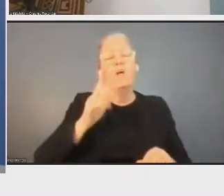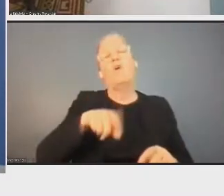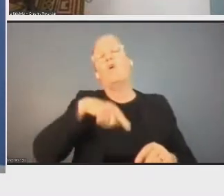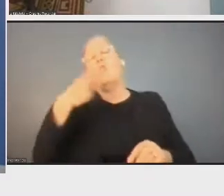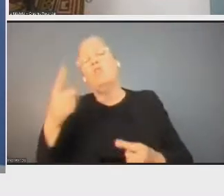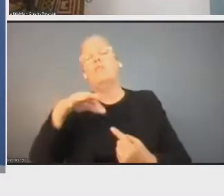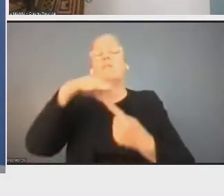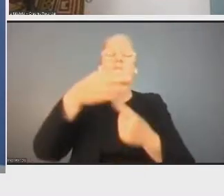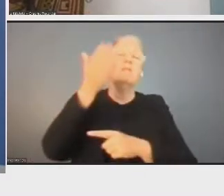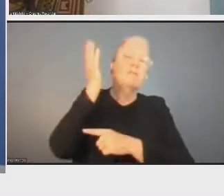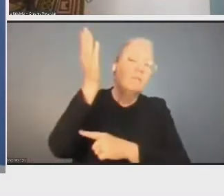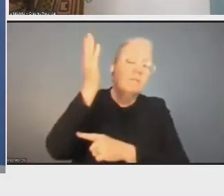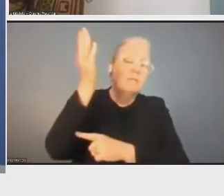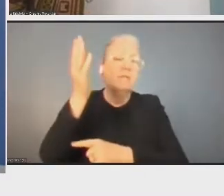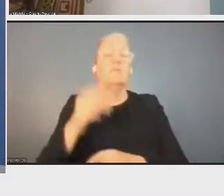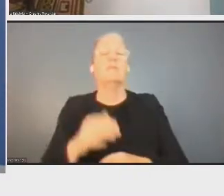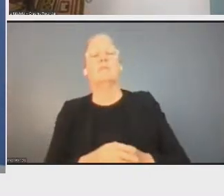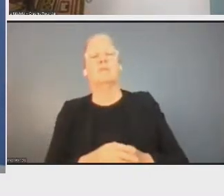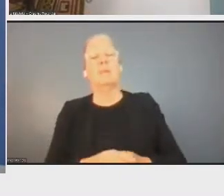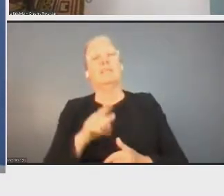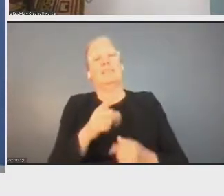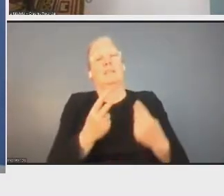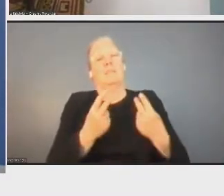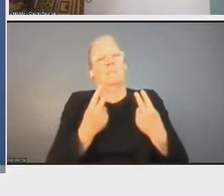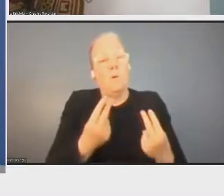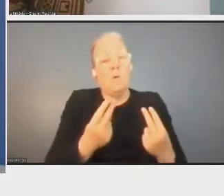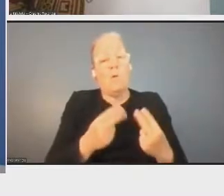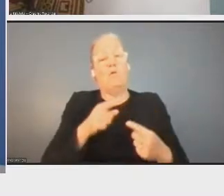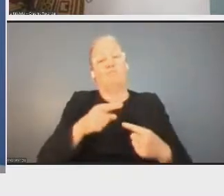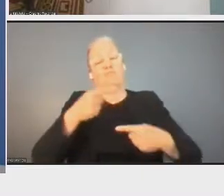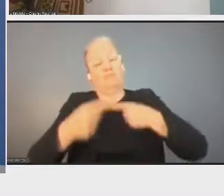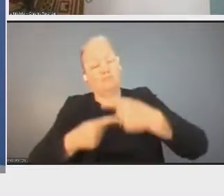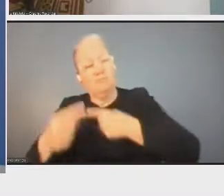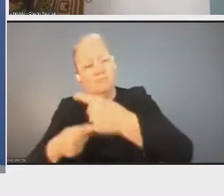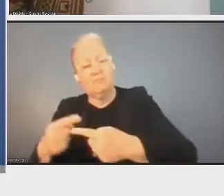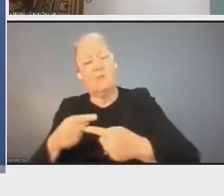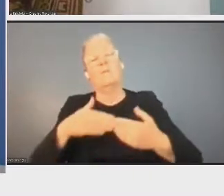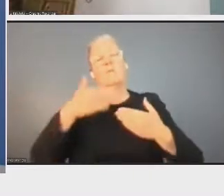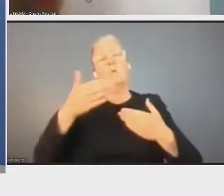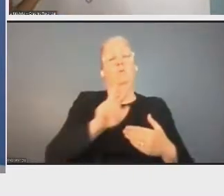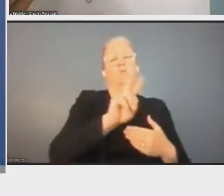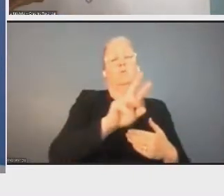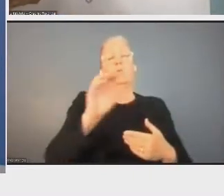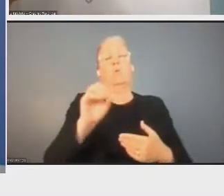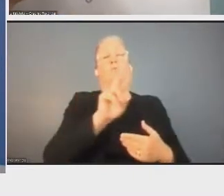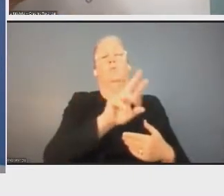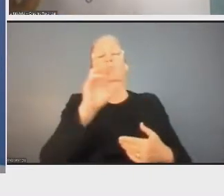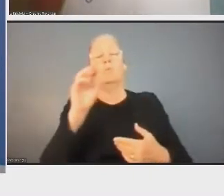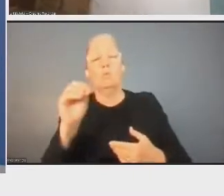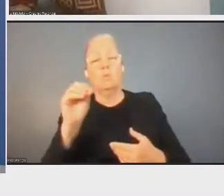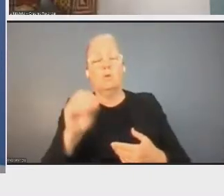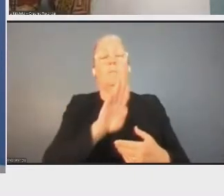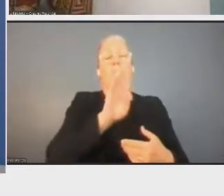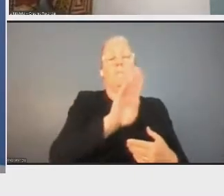the development and the importance of implementation of the post-2020 Global Biodiversity Framework. In